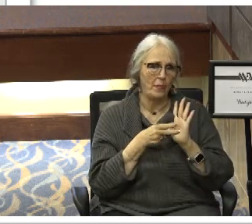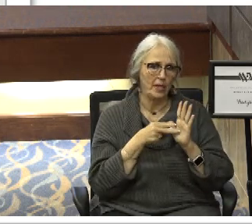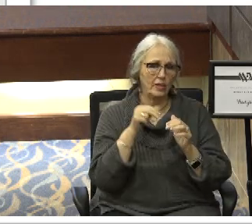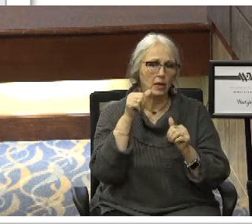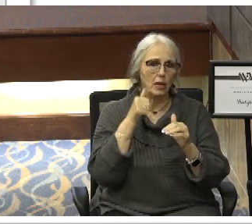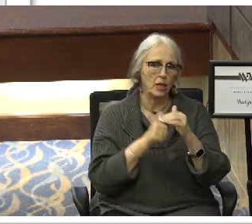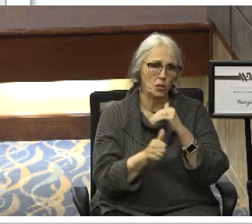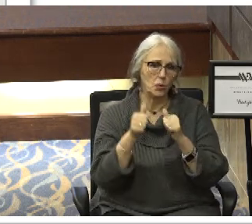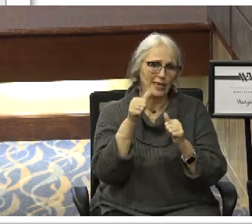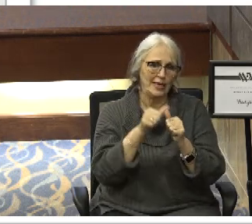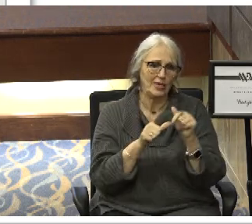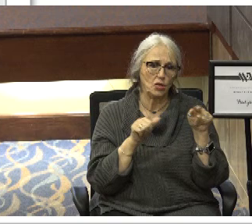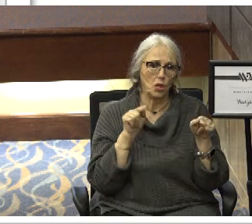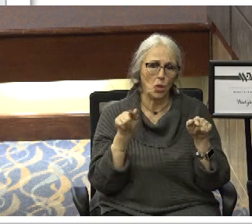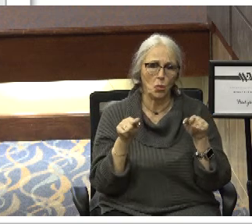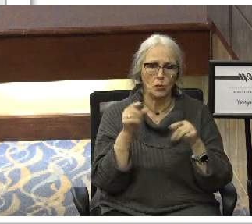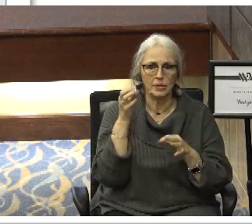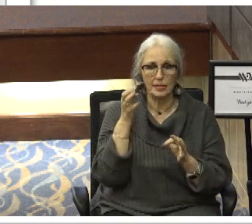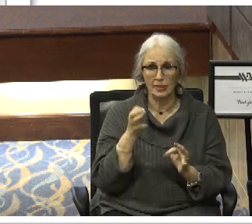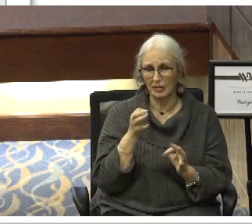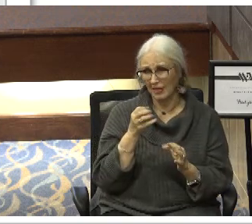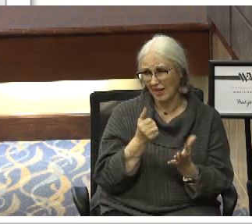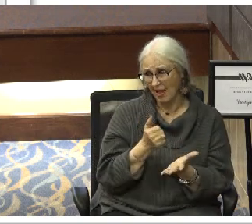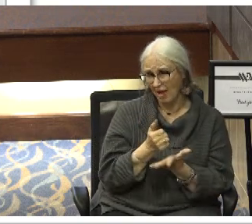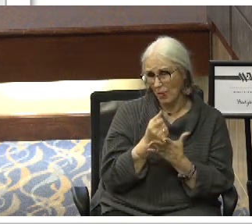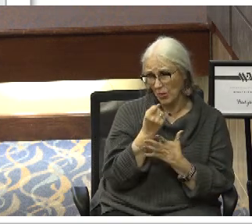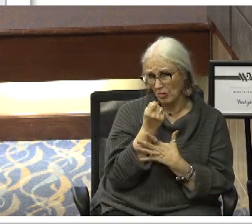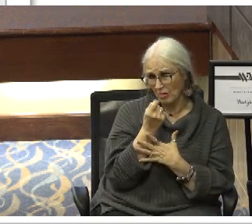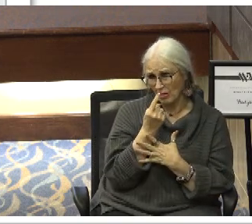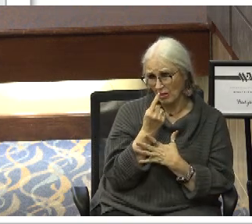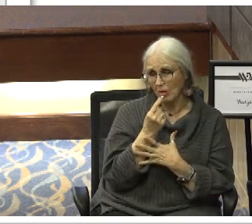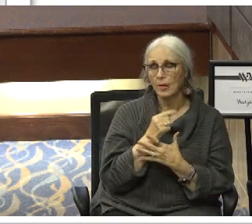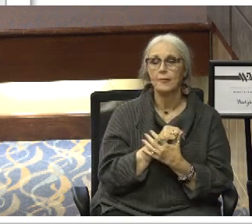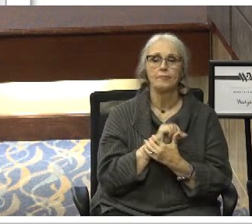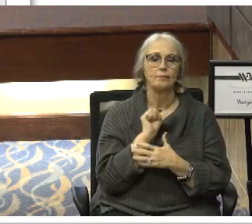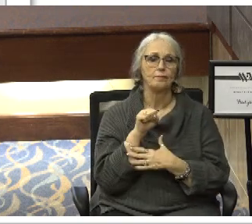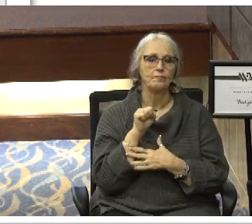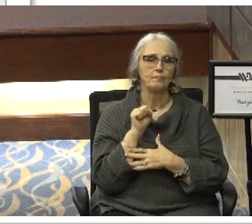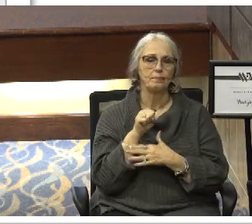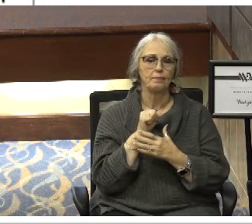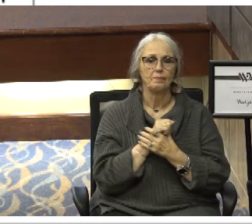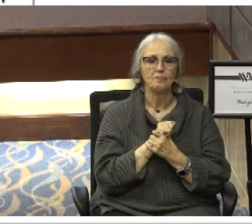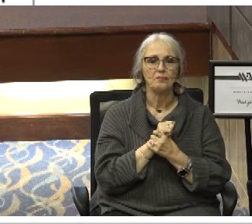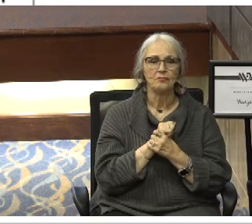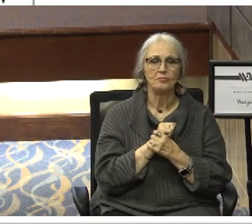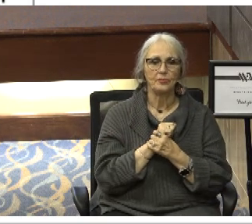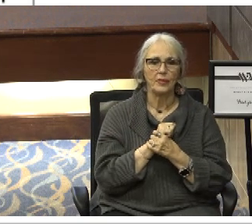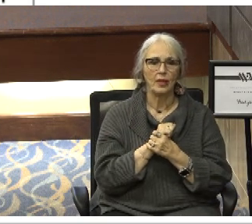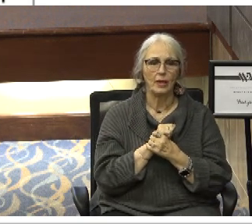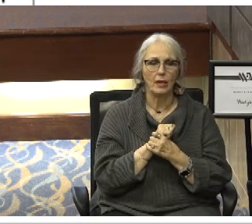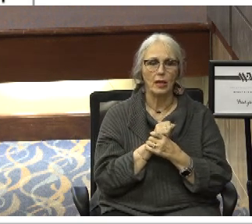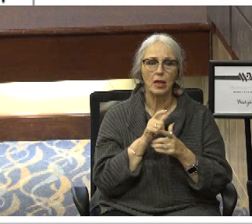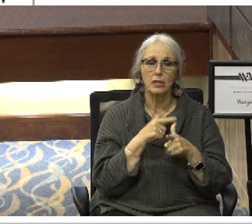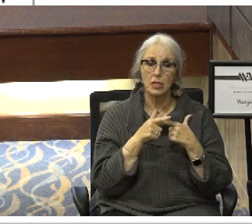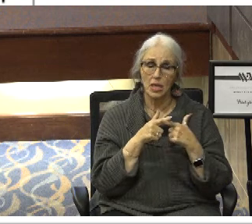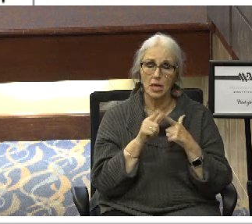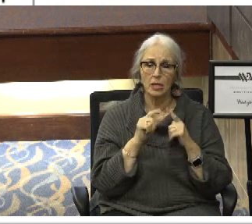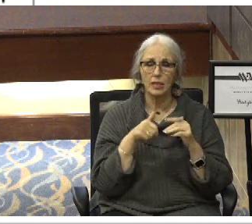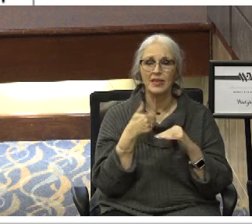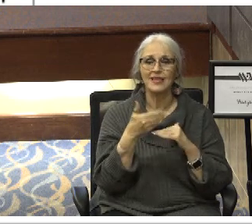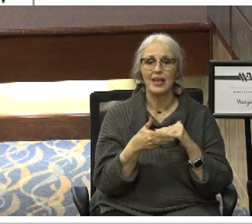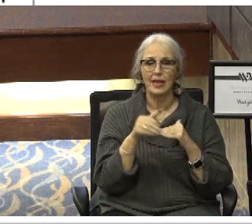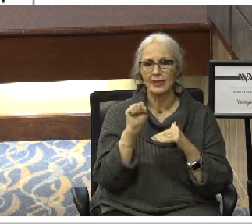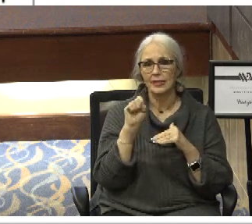decisions. Does that help shed some light on that? Okay. And then, so I want to go over next